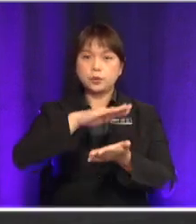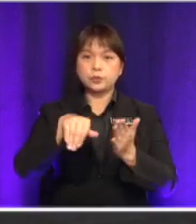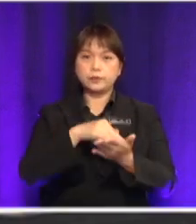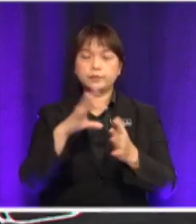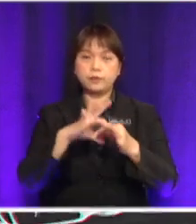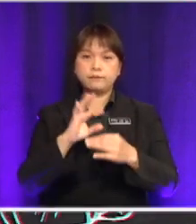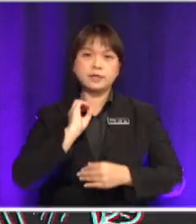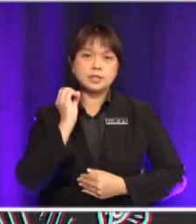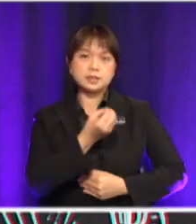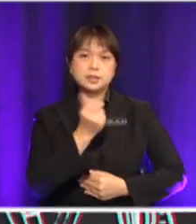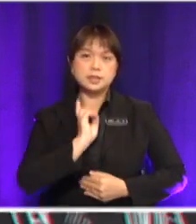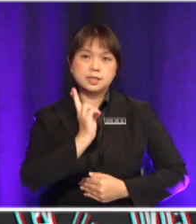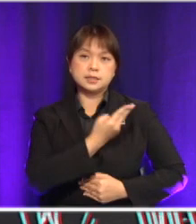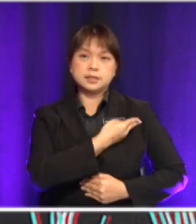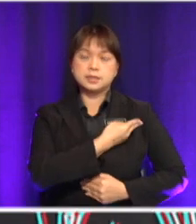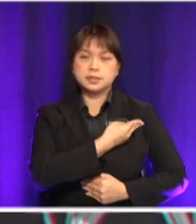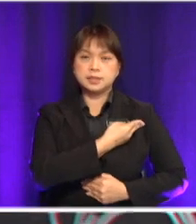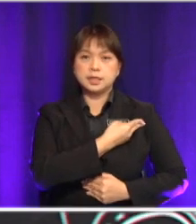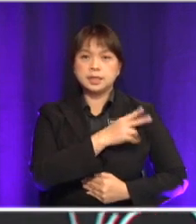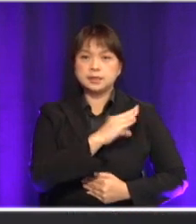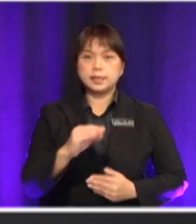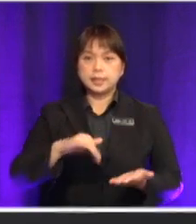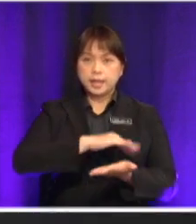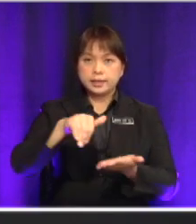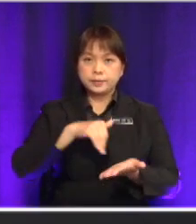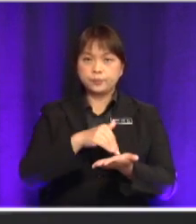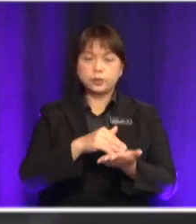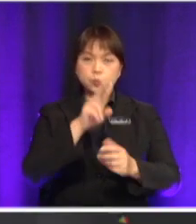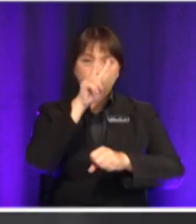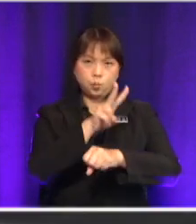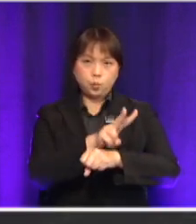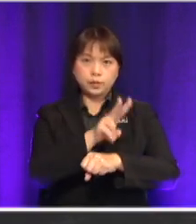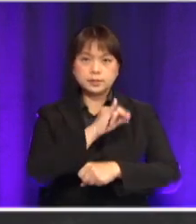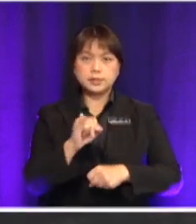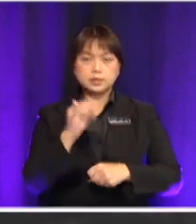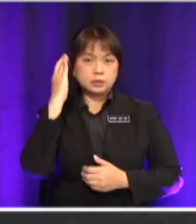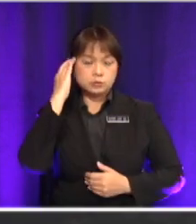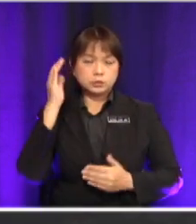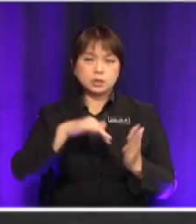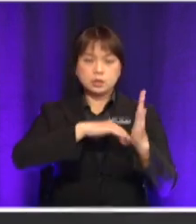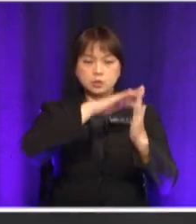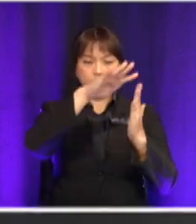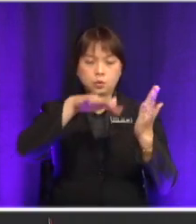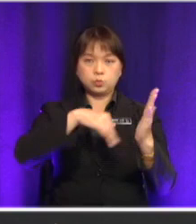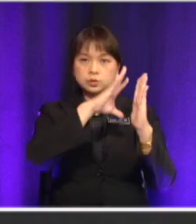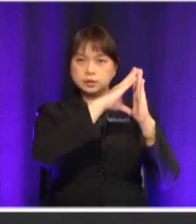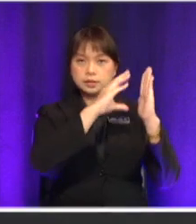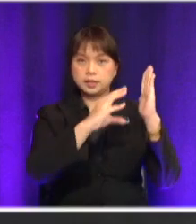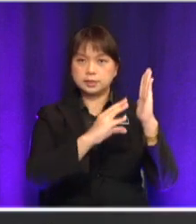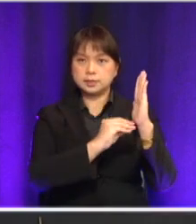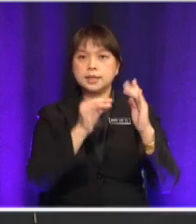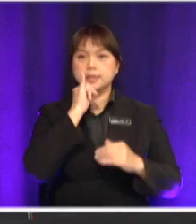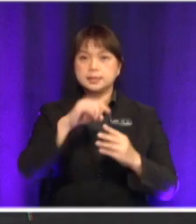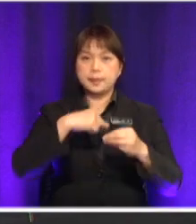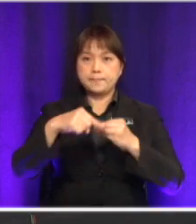here and everyone watching will know what the whole text is about. So normally this is what I do in